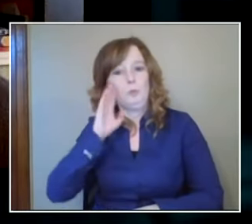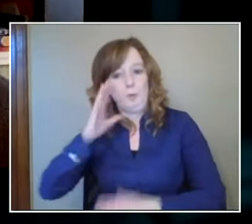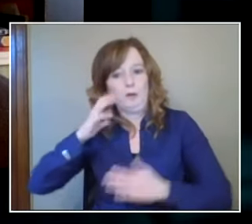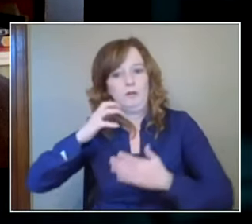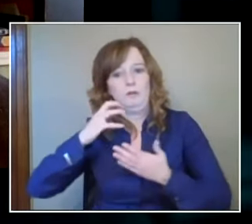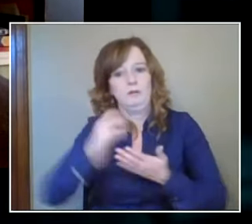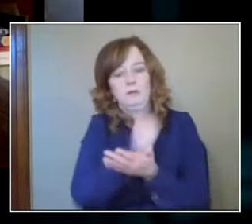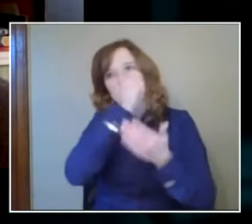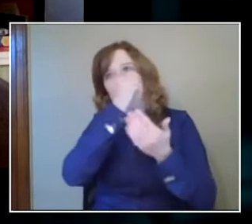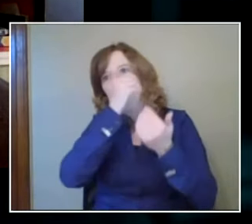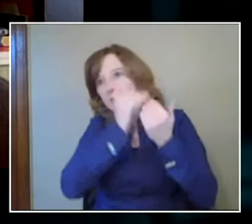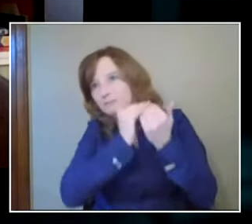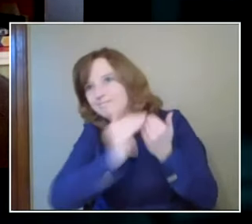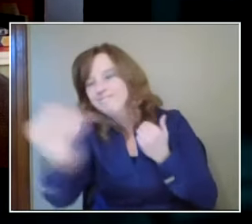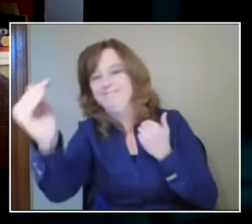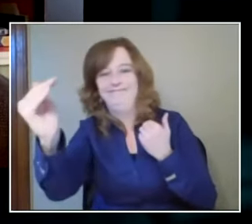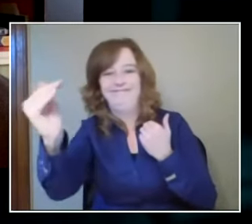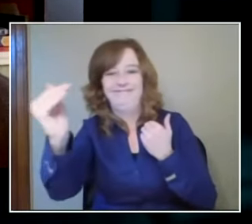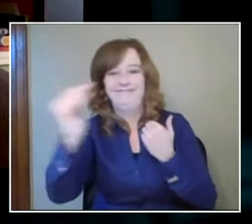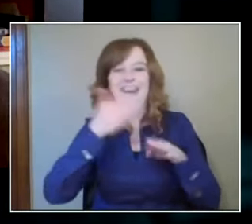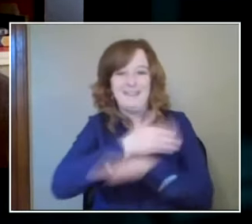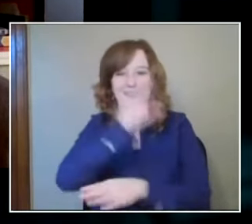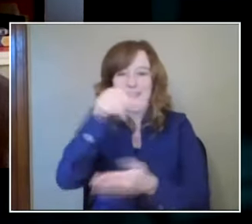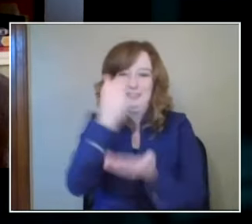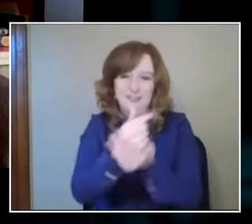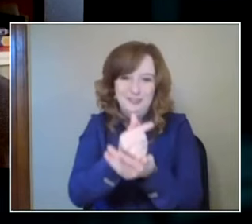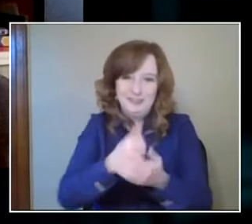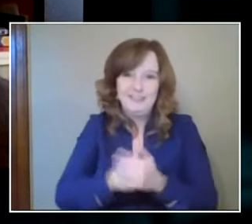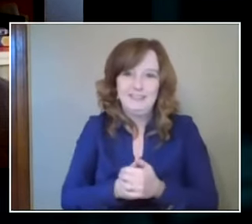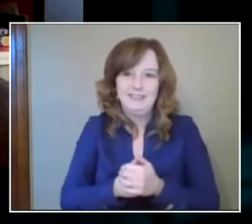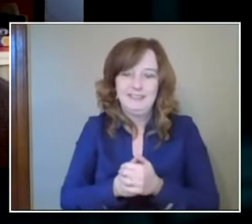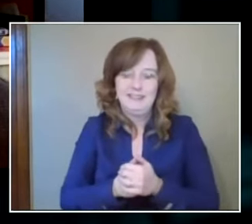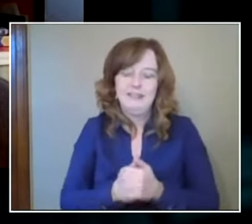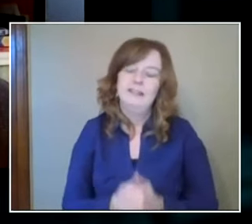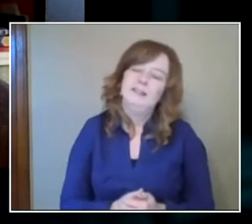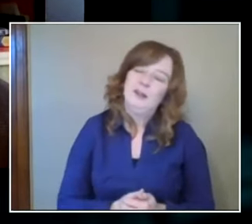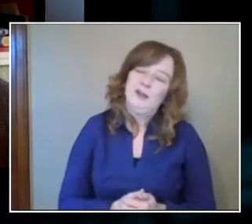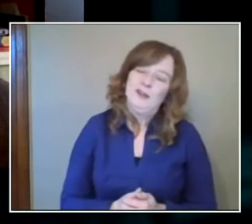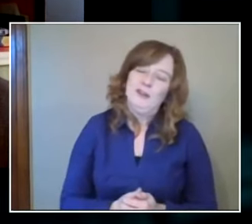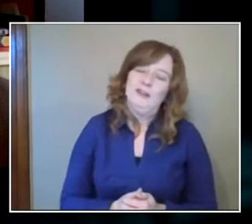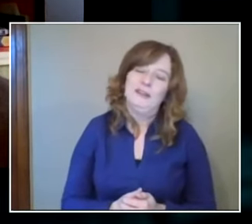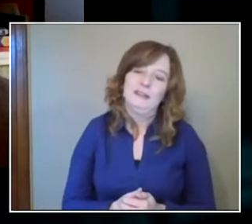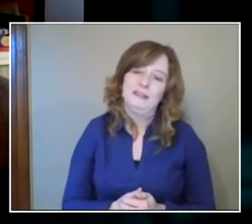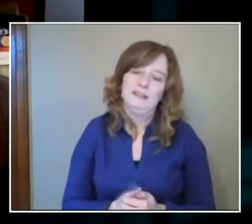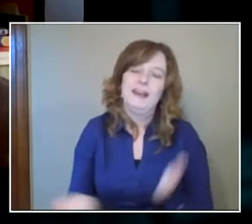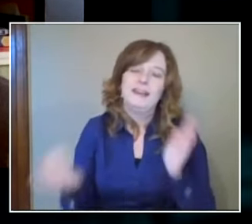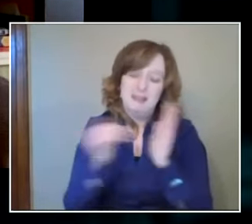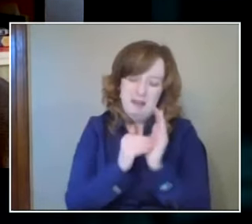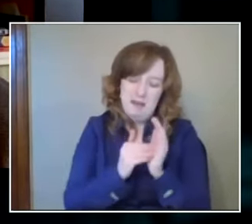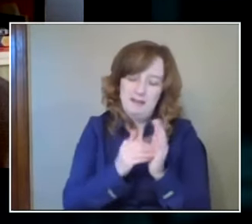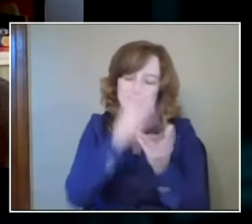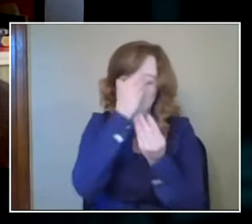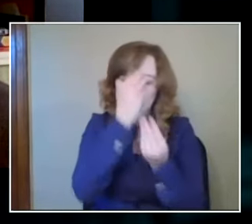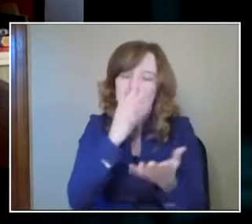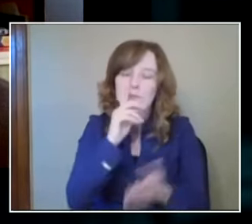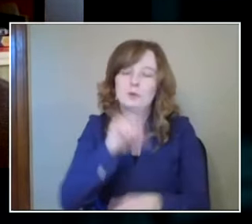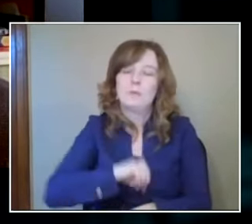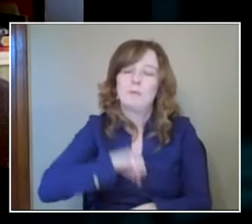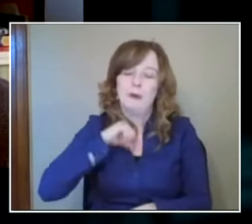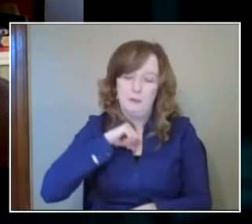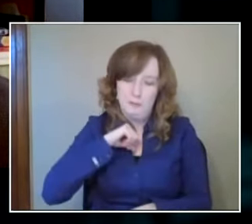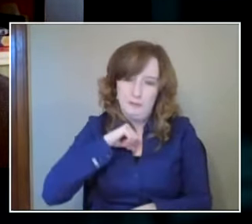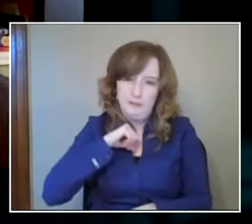State. So once again, I just wanted to express how proud I am of you and the work that you've done for the